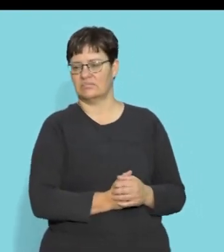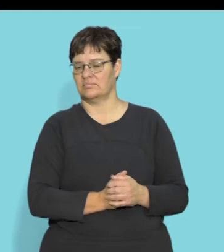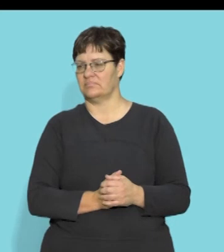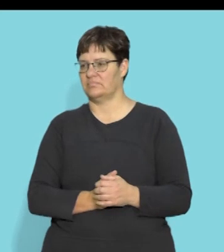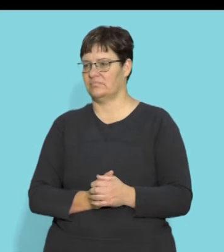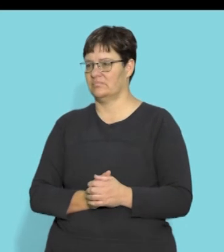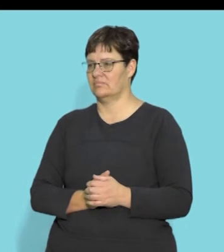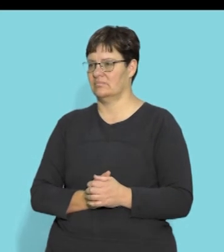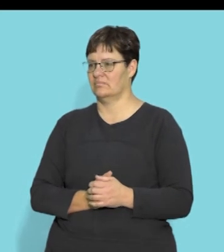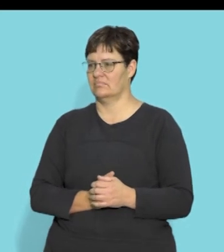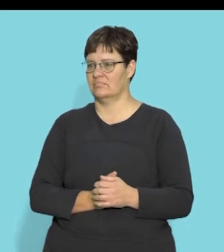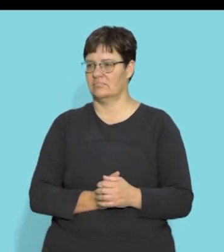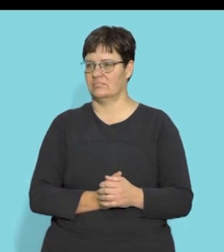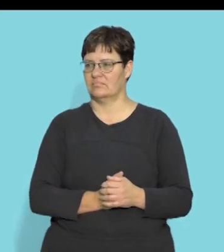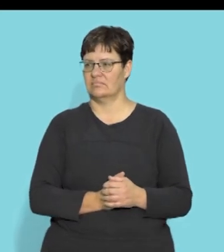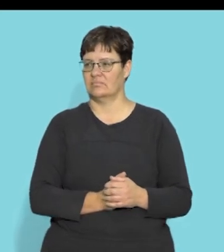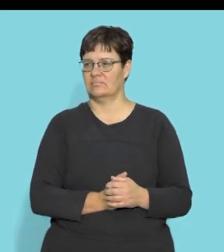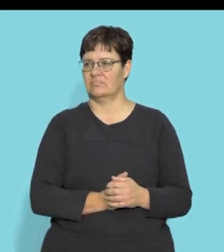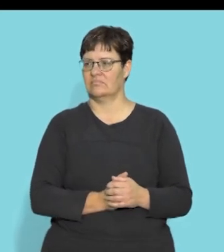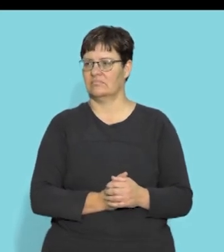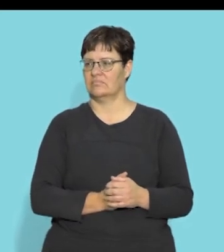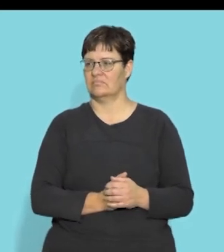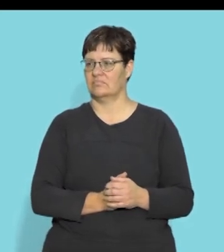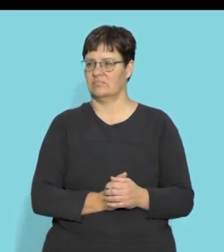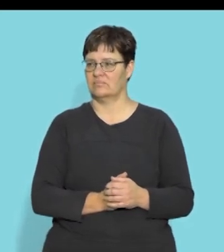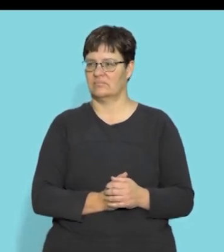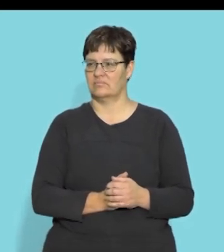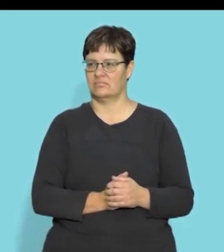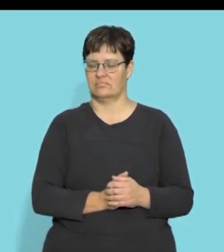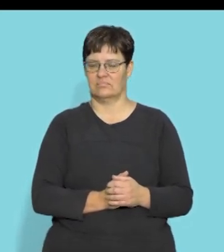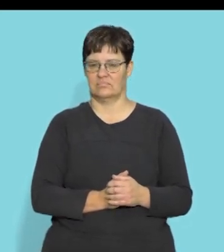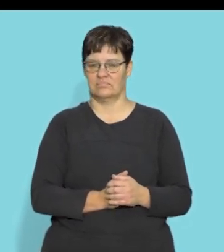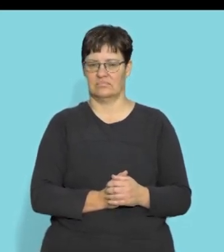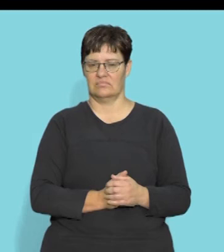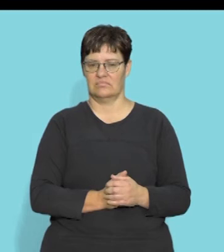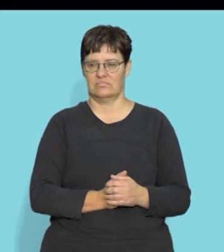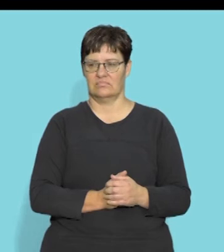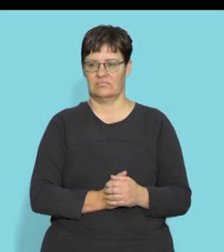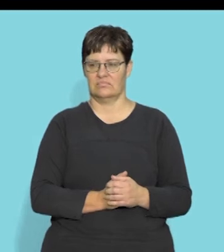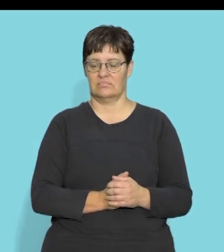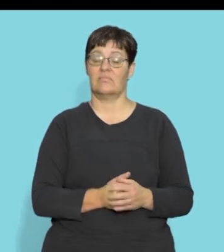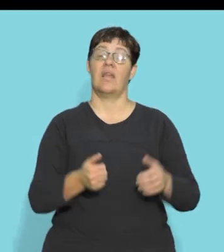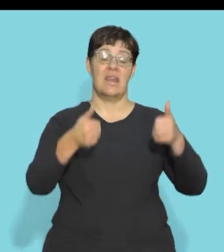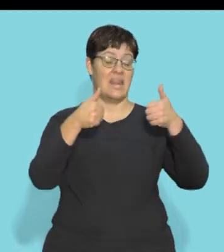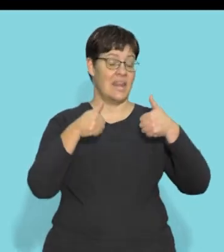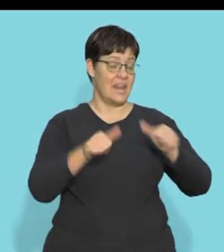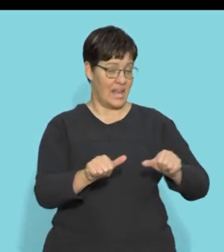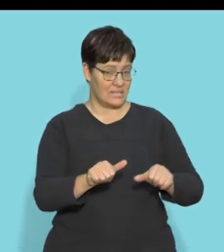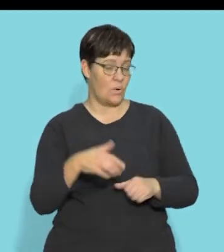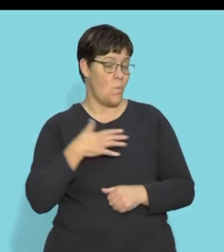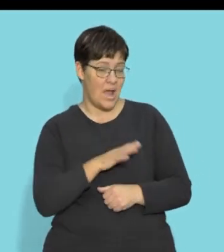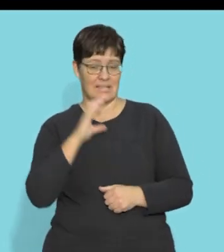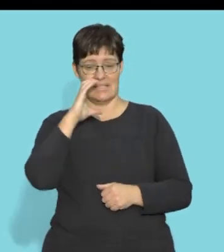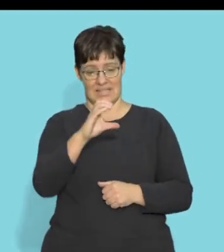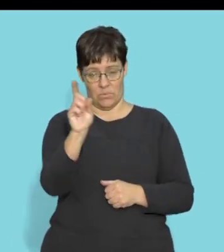We're rolling. Yes. And 3, 2, 1. The next one they